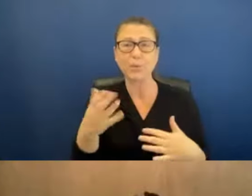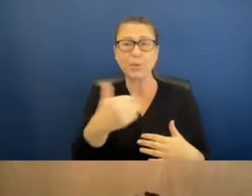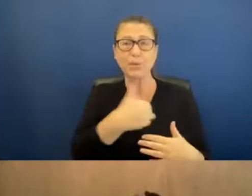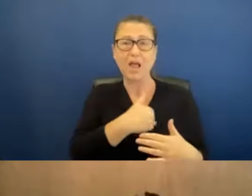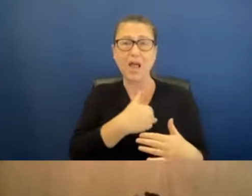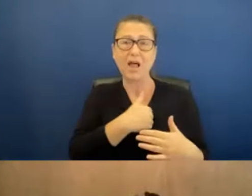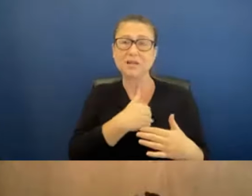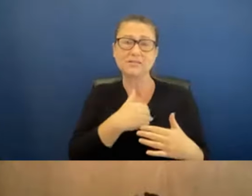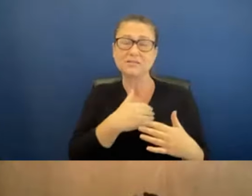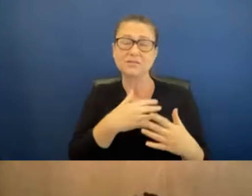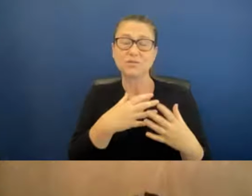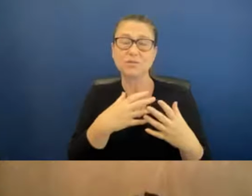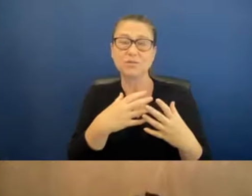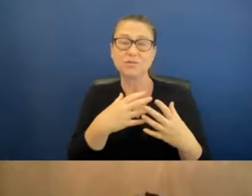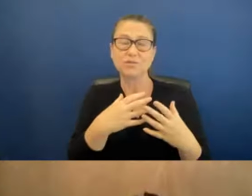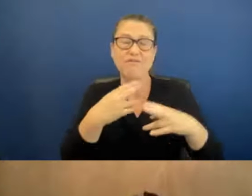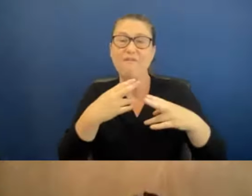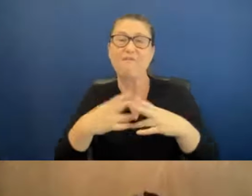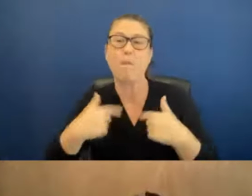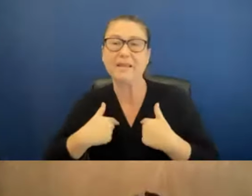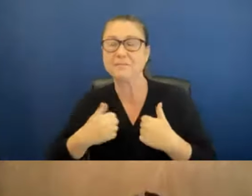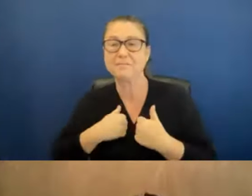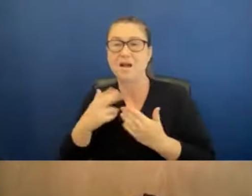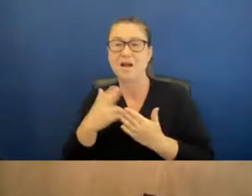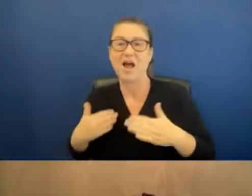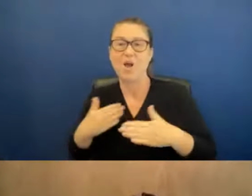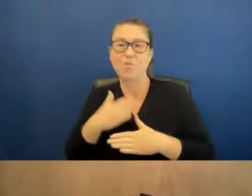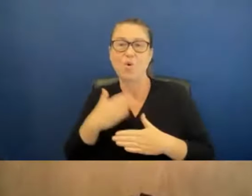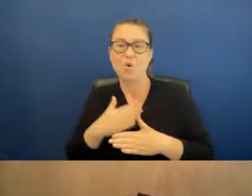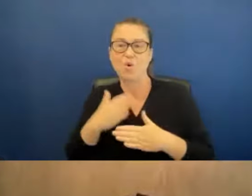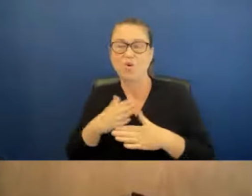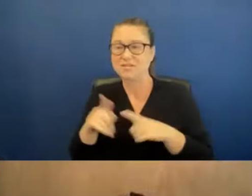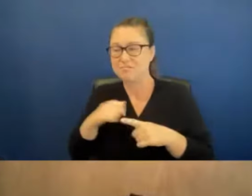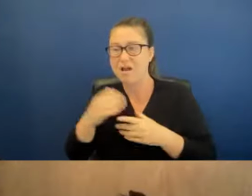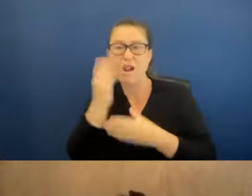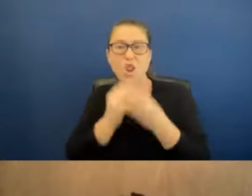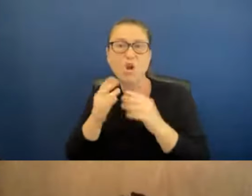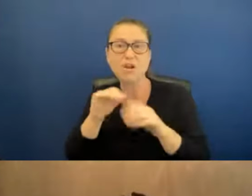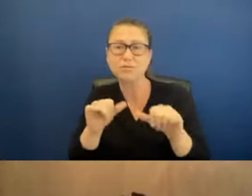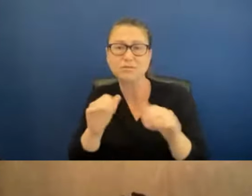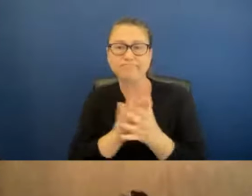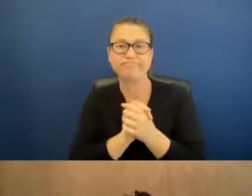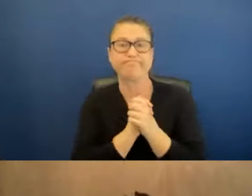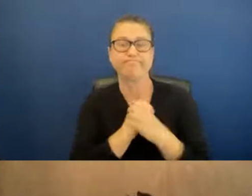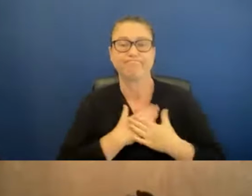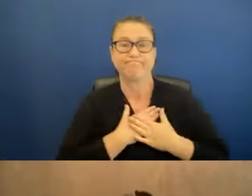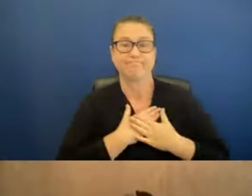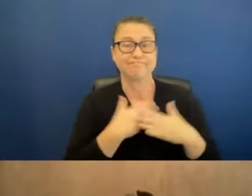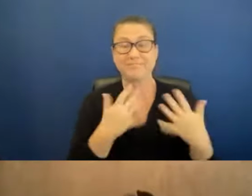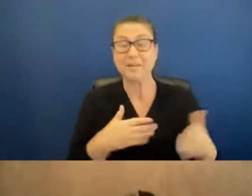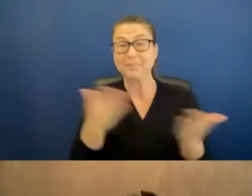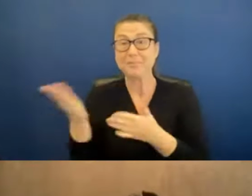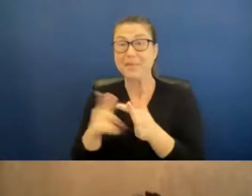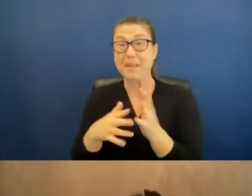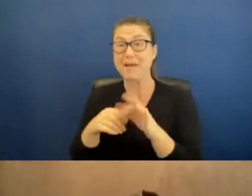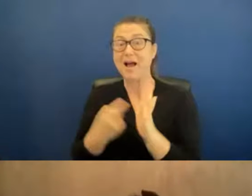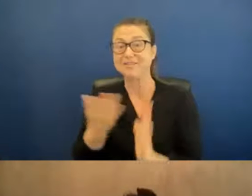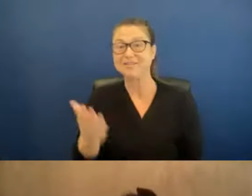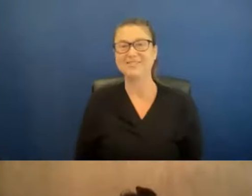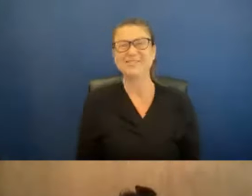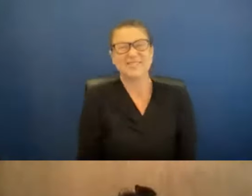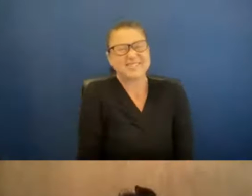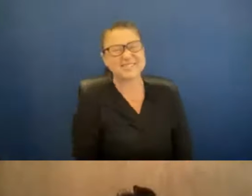to me and my arts practice and process of learning. Um, Emba, you go. Thank